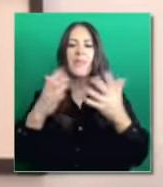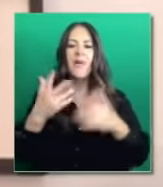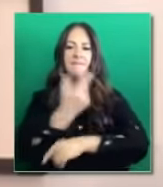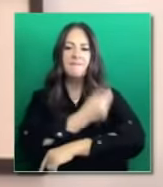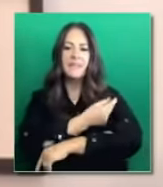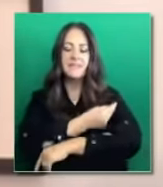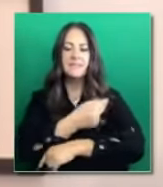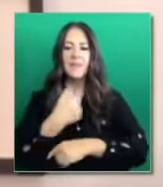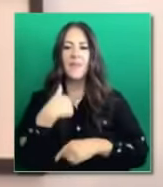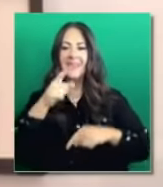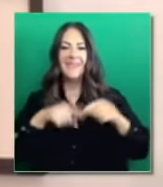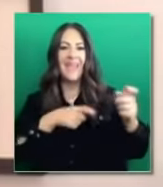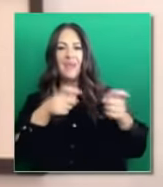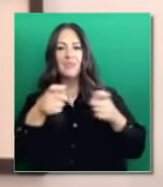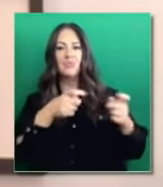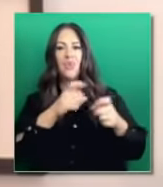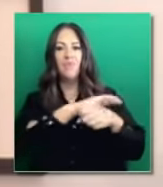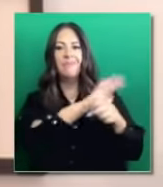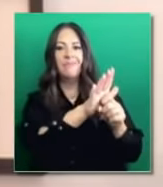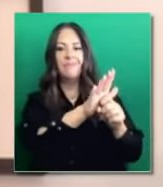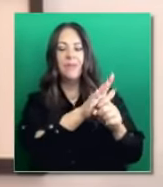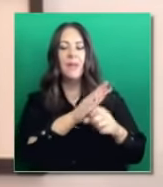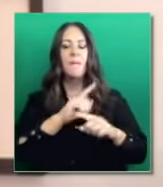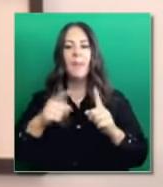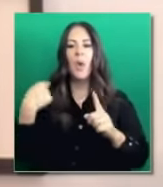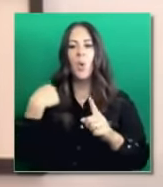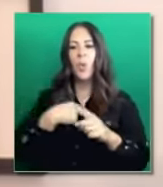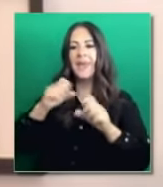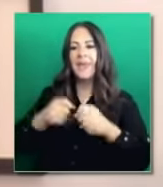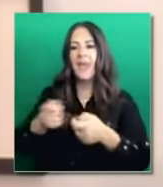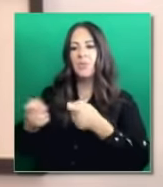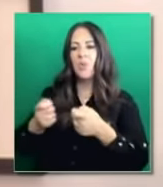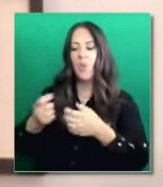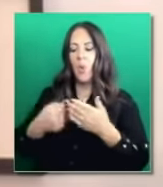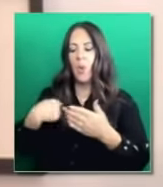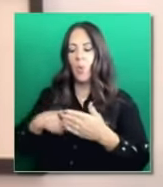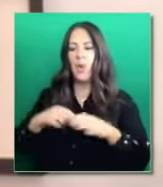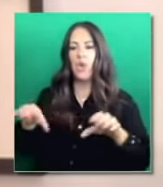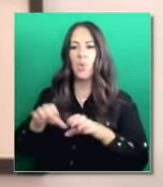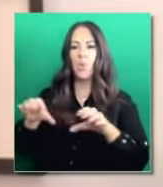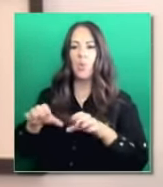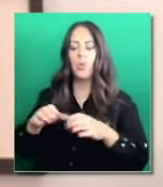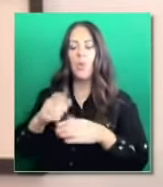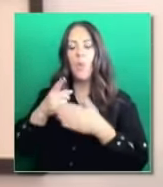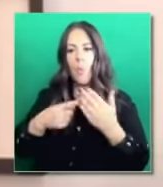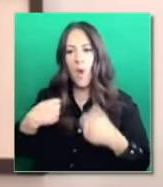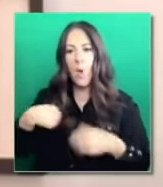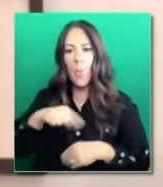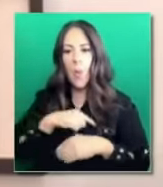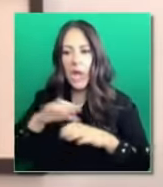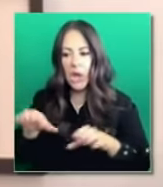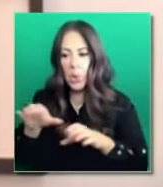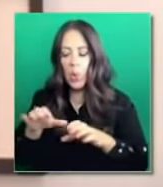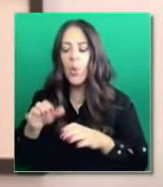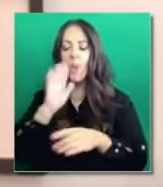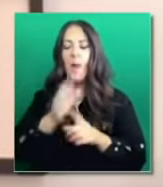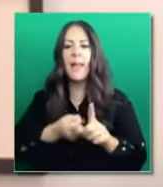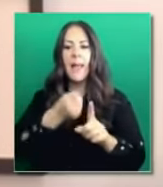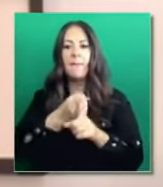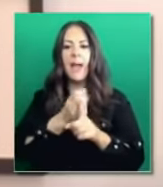but we can control what we do. And what we do in the community has an impact on what happens in our schools. And if we